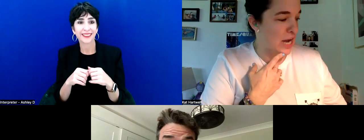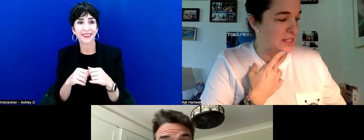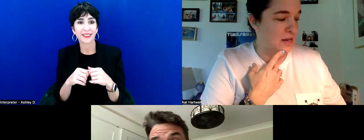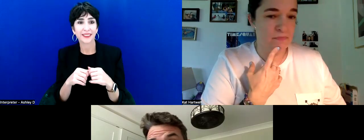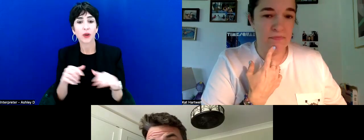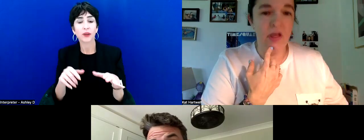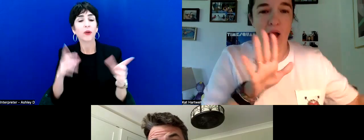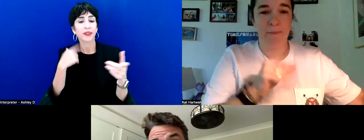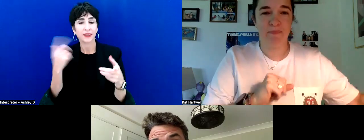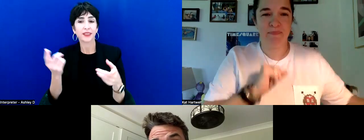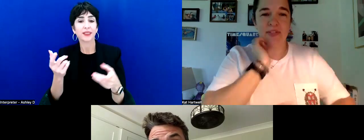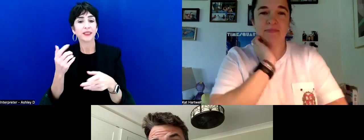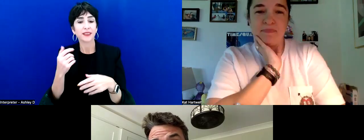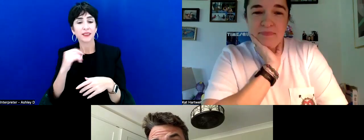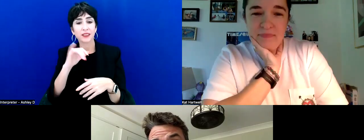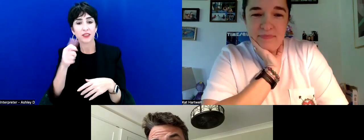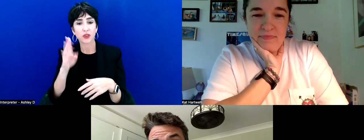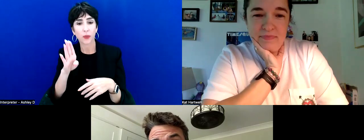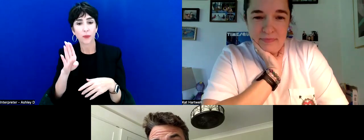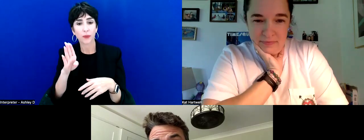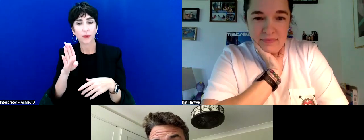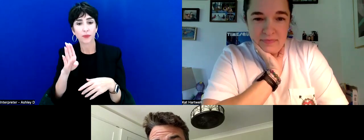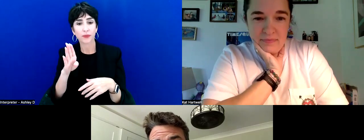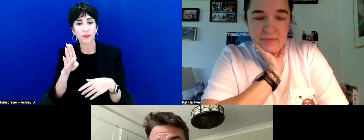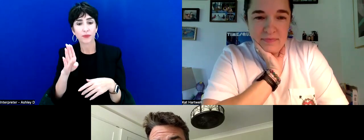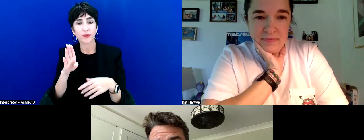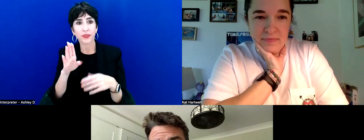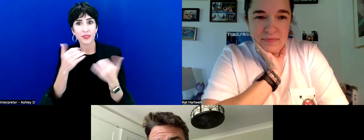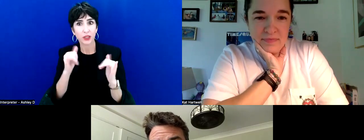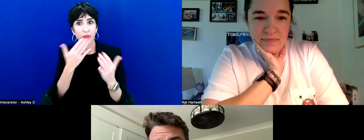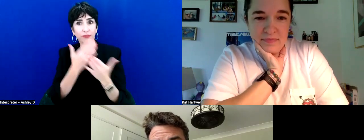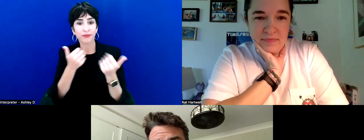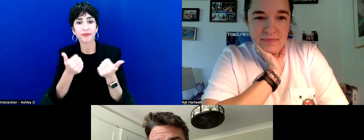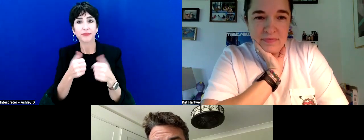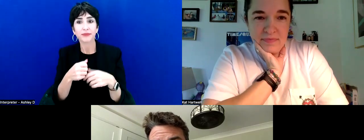If you Both take his help, second. if Okay. you, oh, you still good?